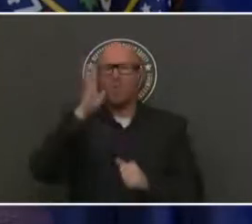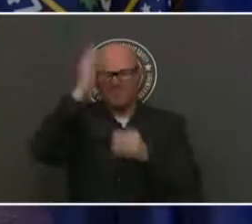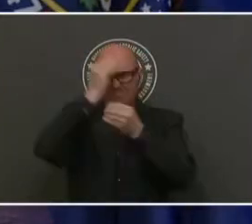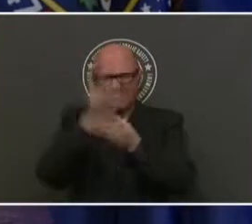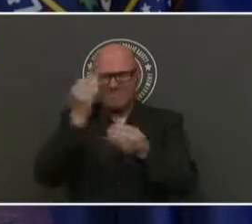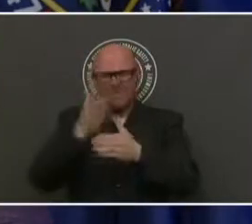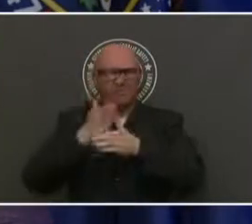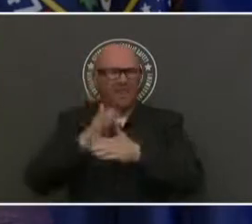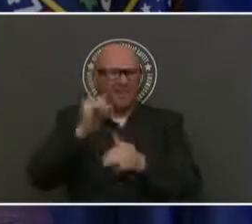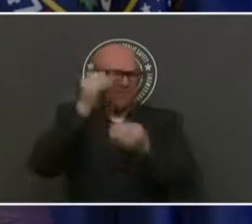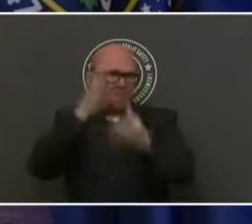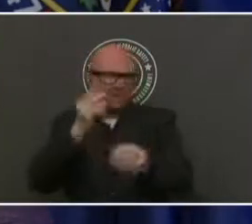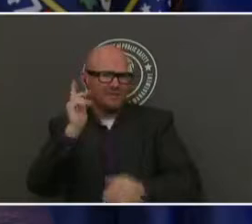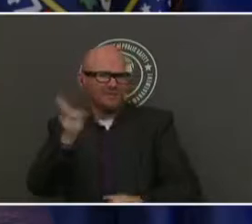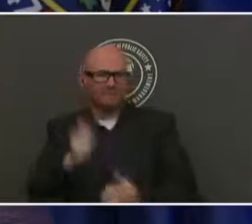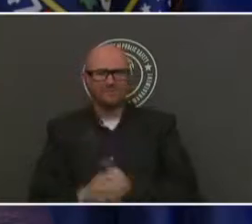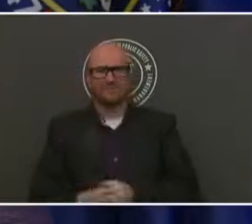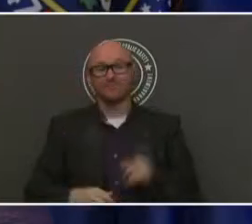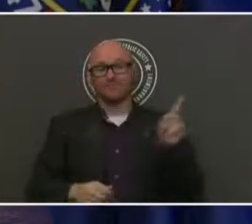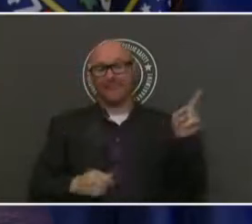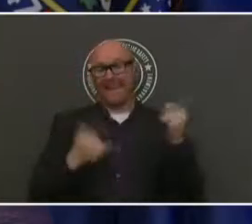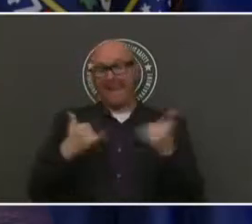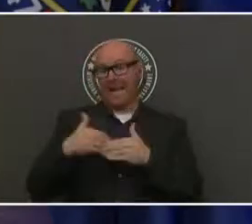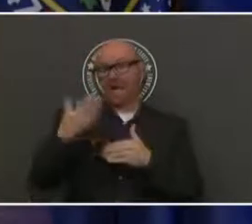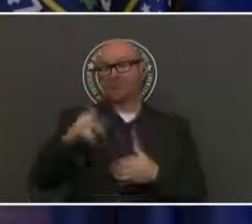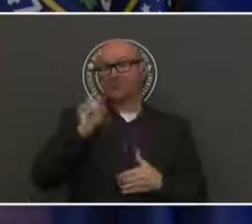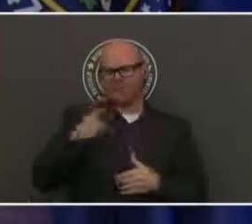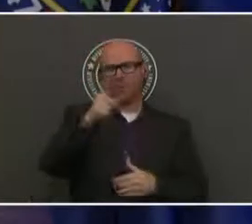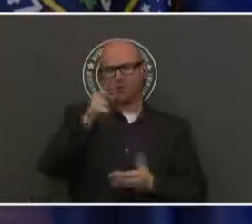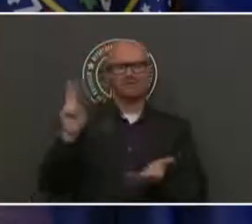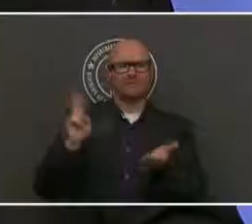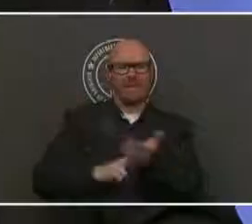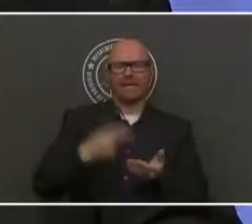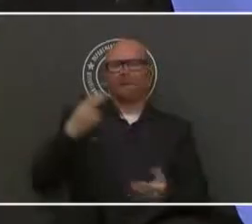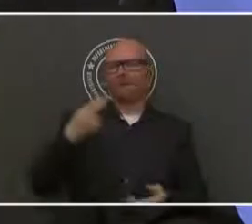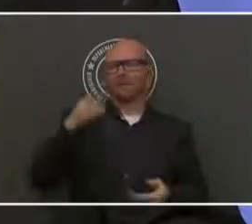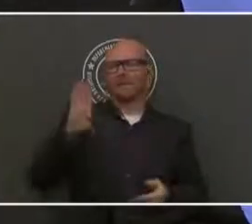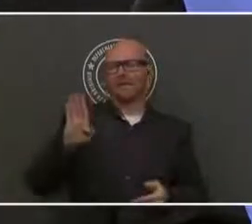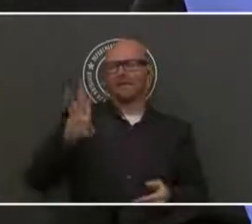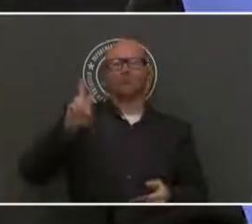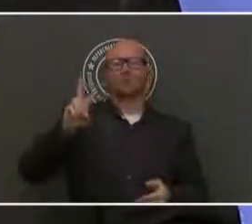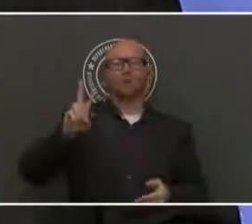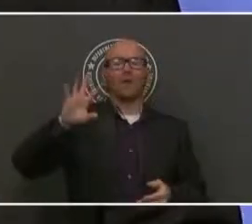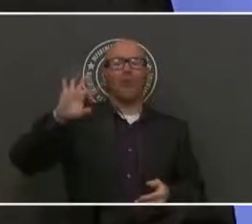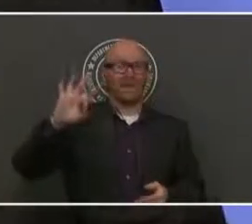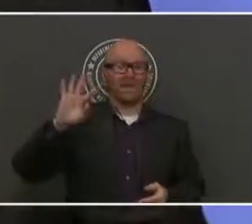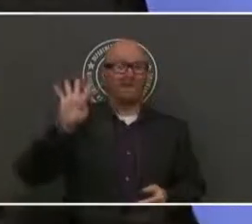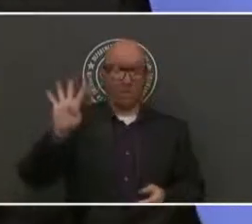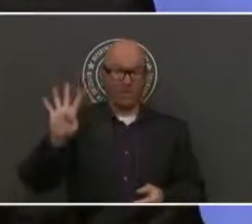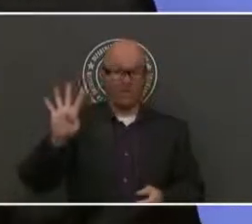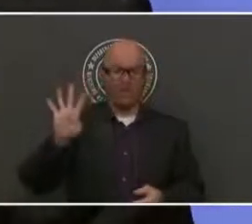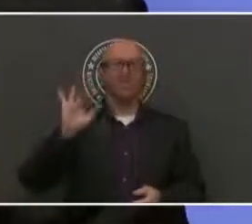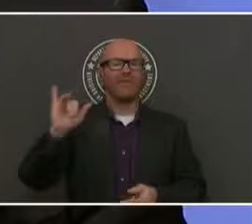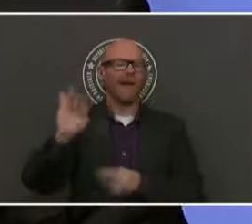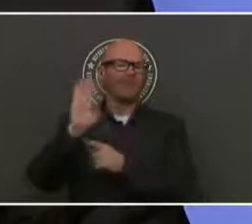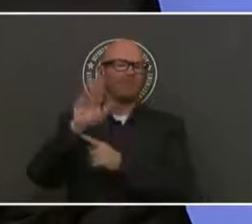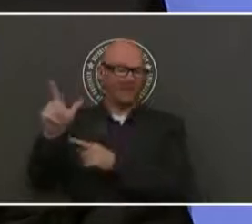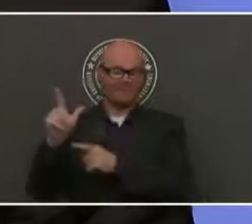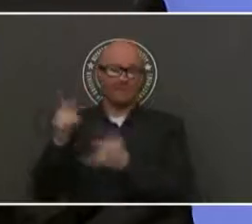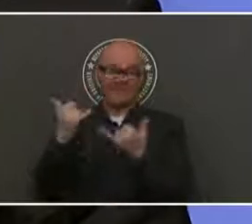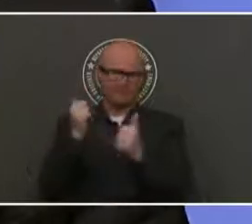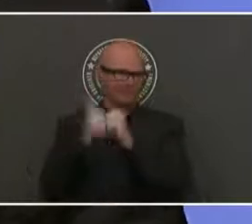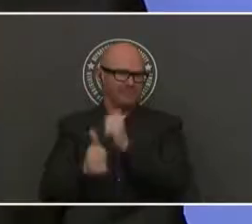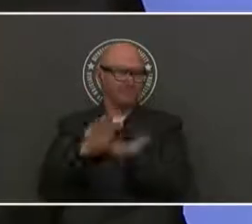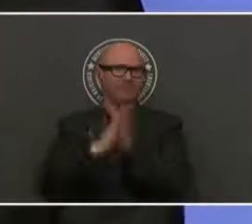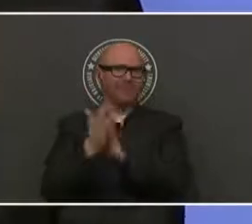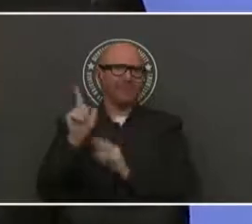You signed HB 294, of course, and there's nothing in that bill, now law,